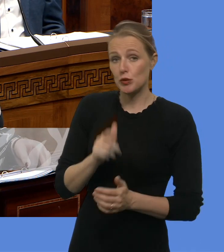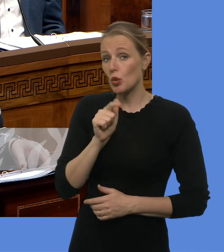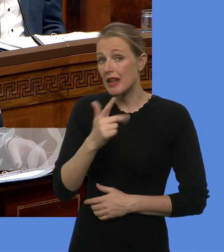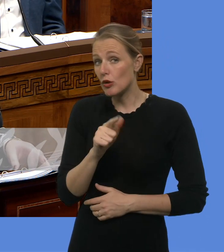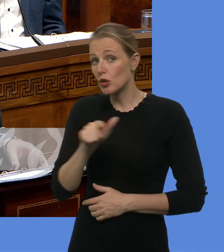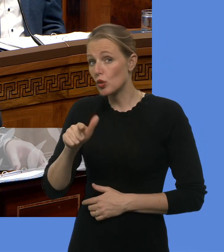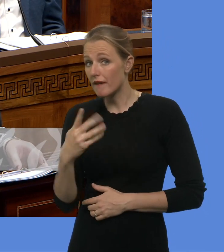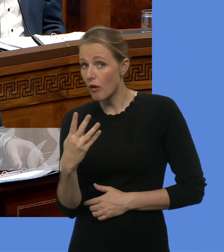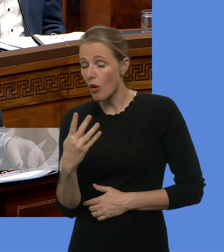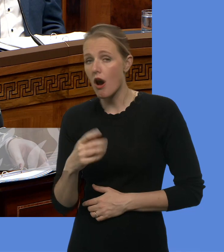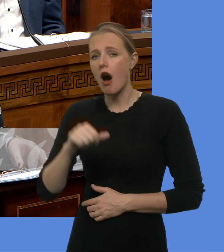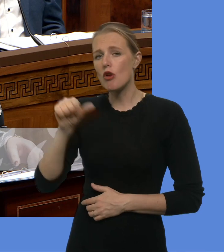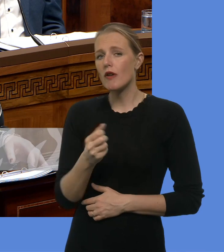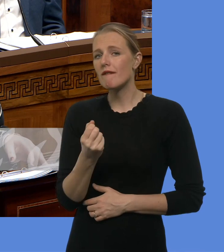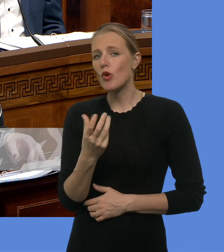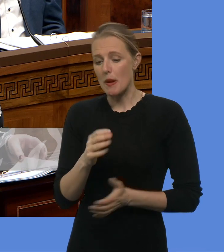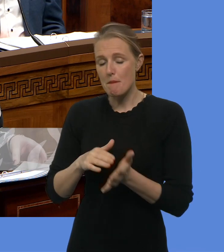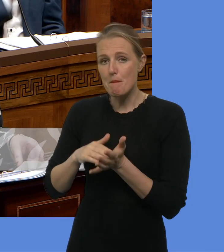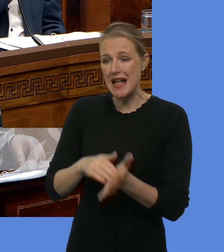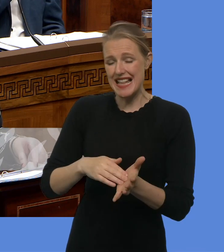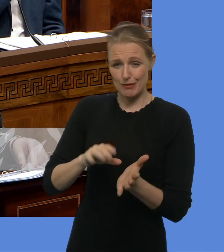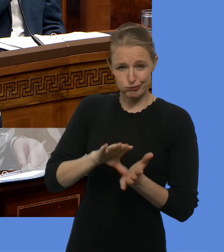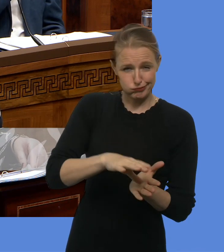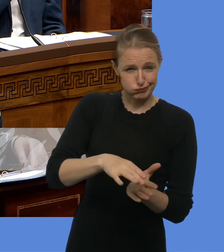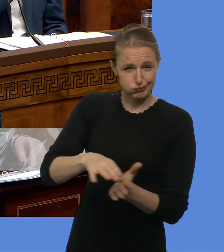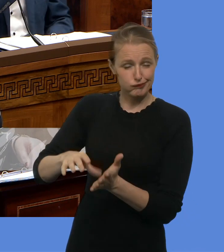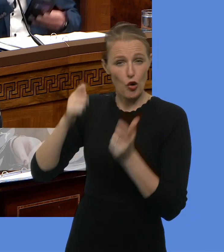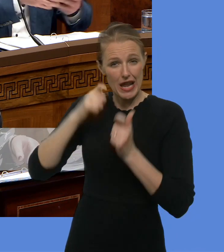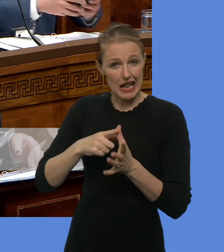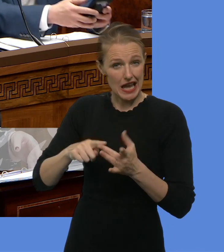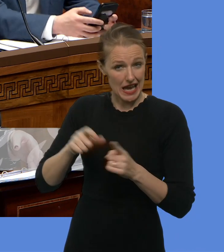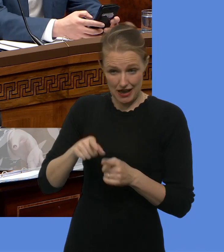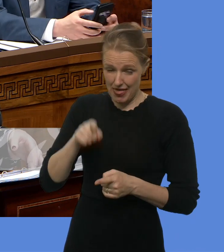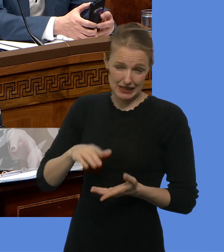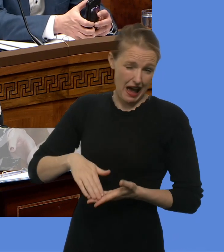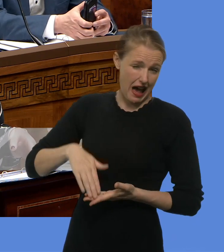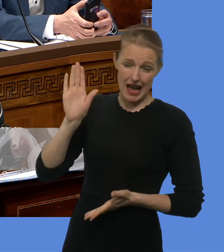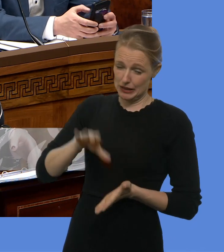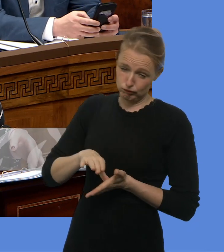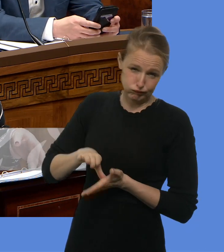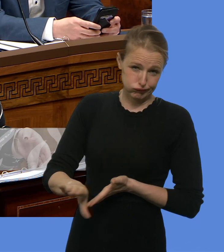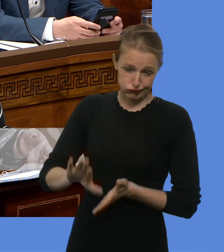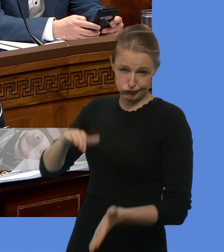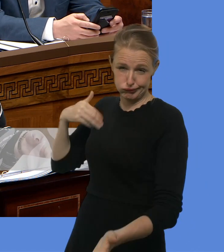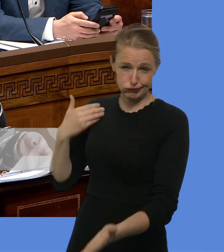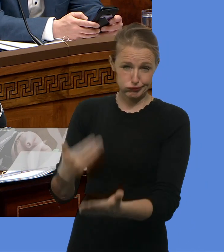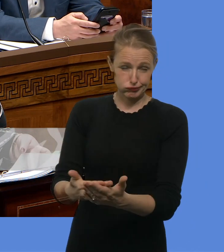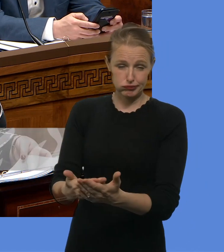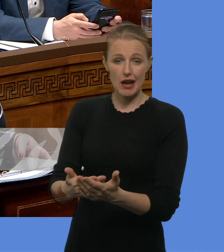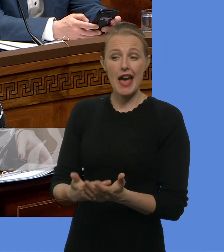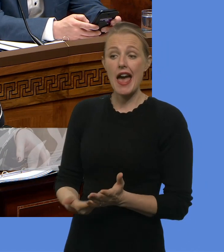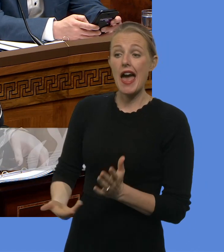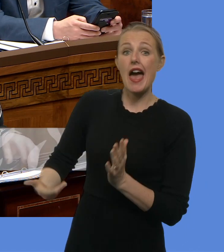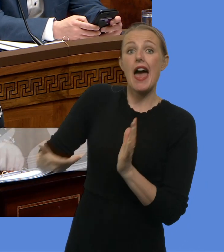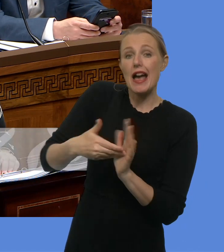was around £114 million. That is the highest level of expenditure in the history of the legal aid scheme. The additional funding assisted in improving